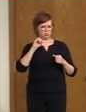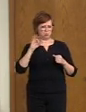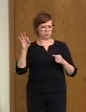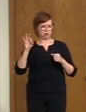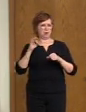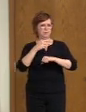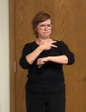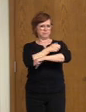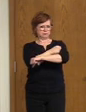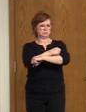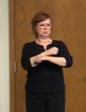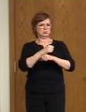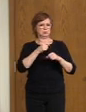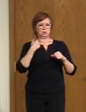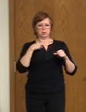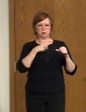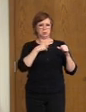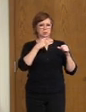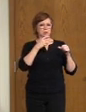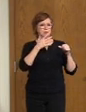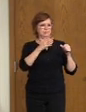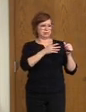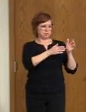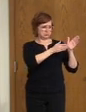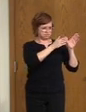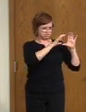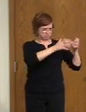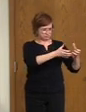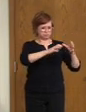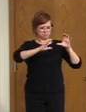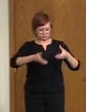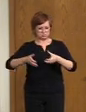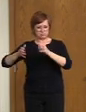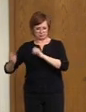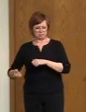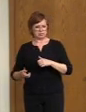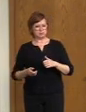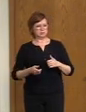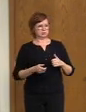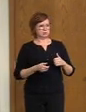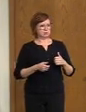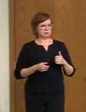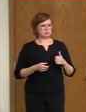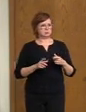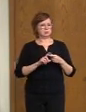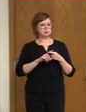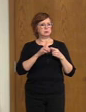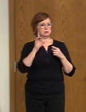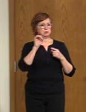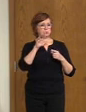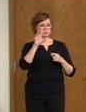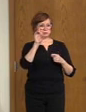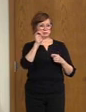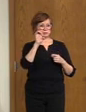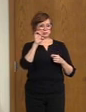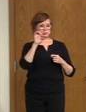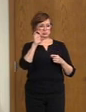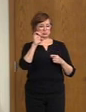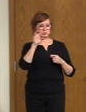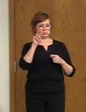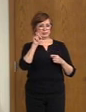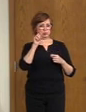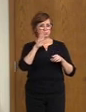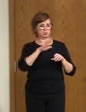highest risk, and the vaccine sequencing was done in that way. So this year, and Dr. Diener is on the call and may also